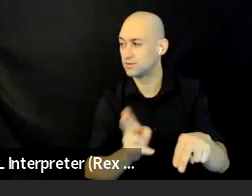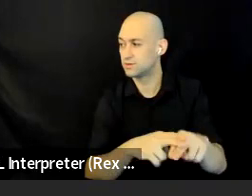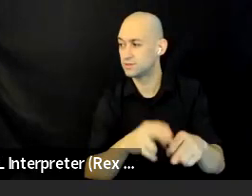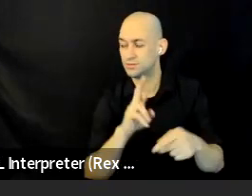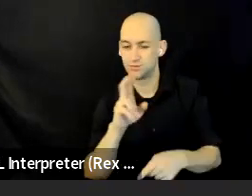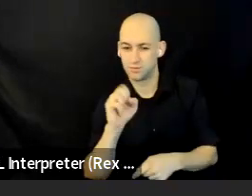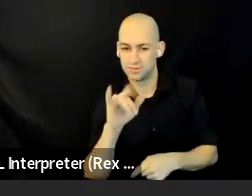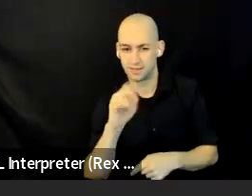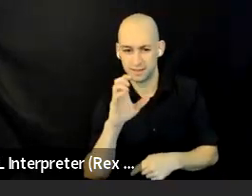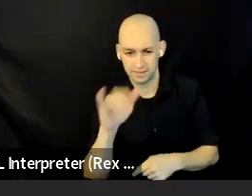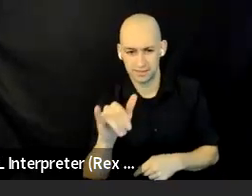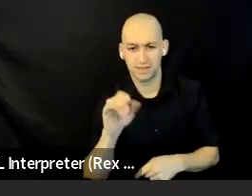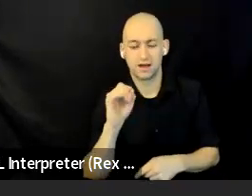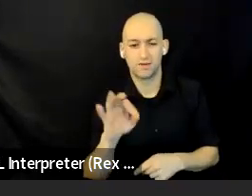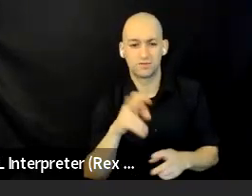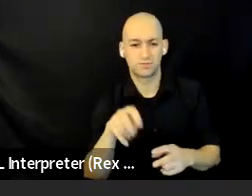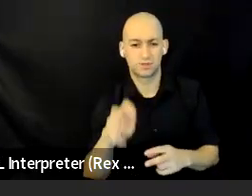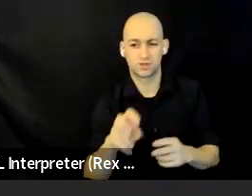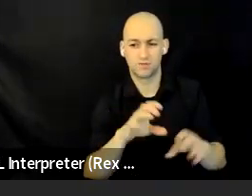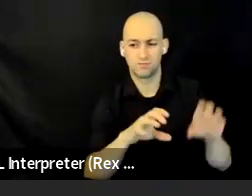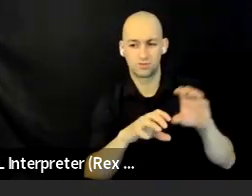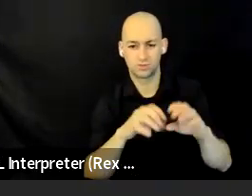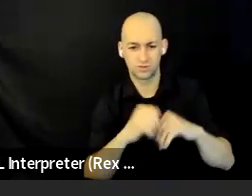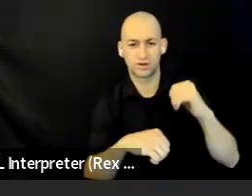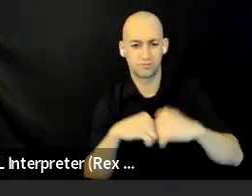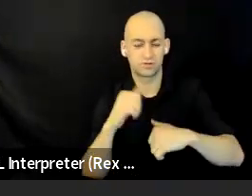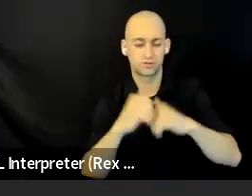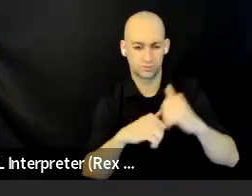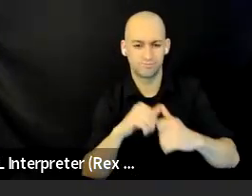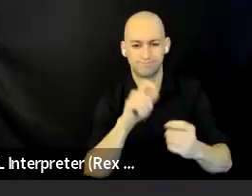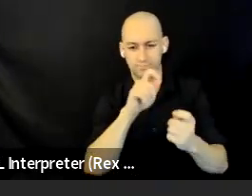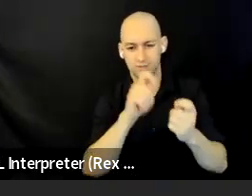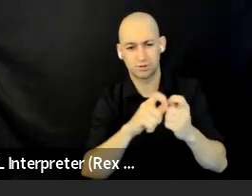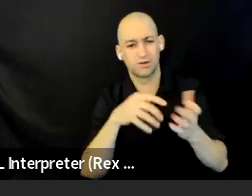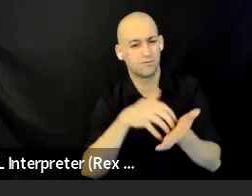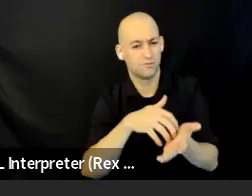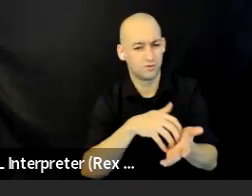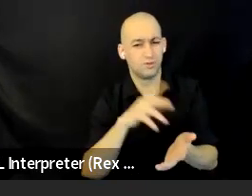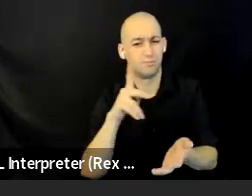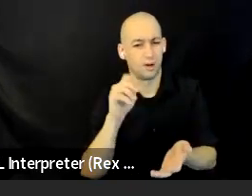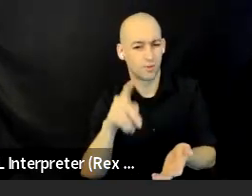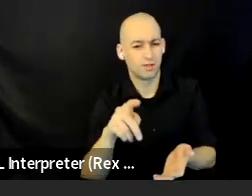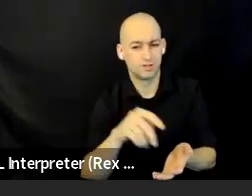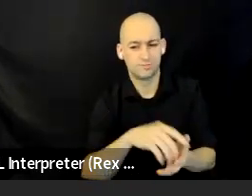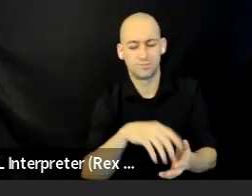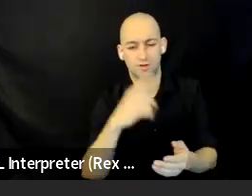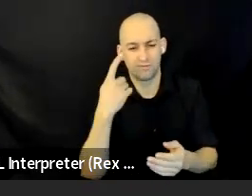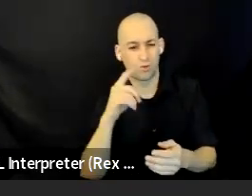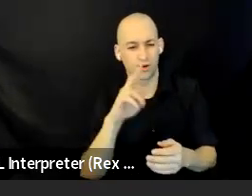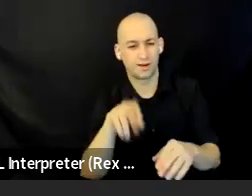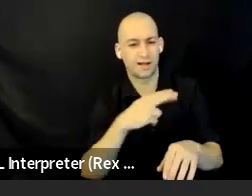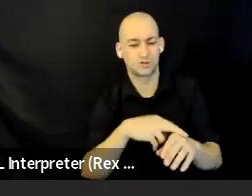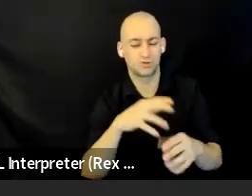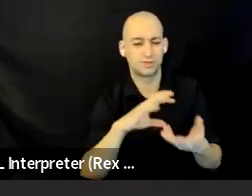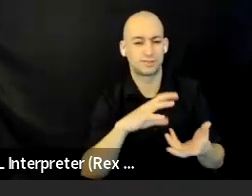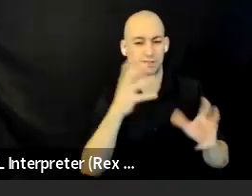surface transportation infrastructure in communities, particularly climate vulnerable populations, to natural disasters, hazards and